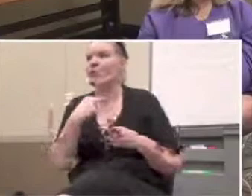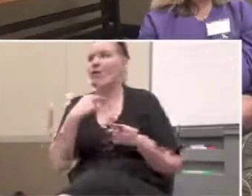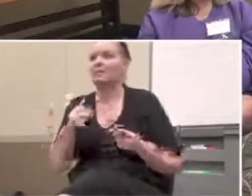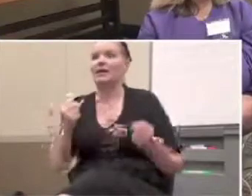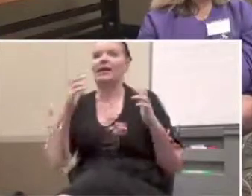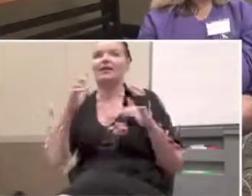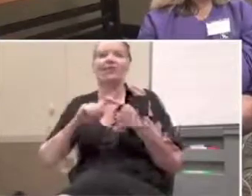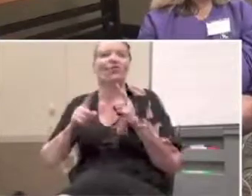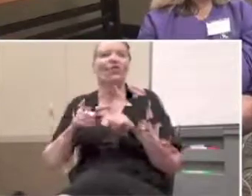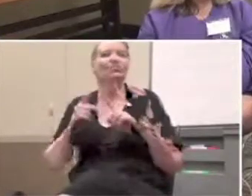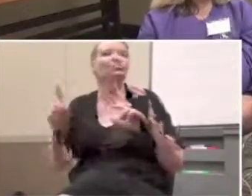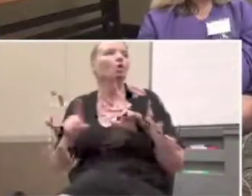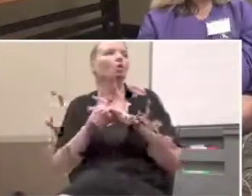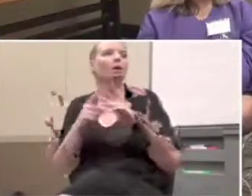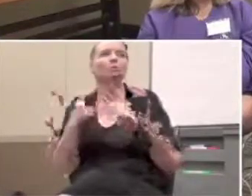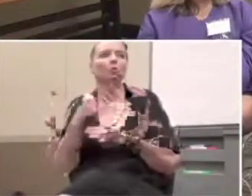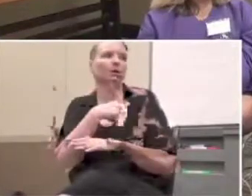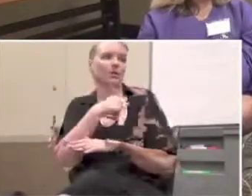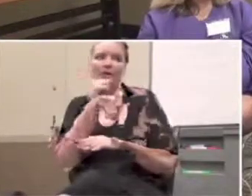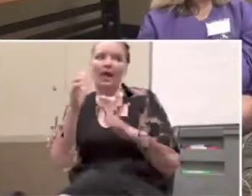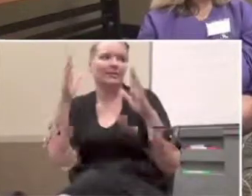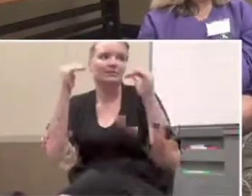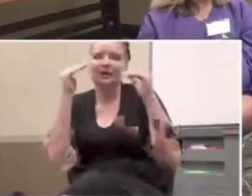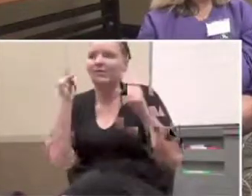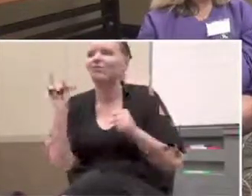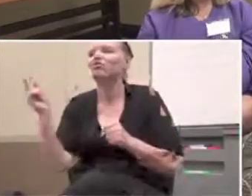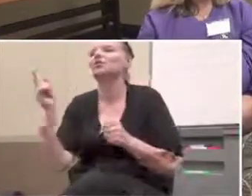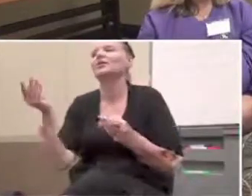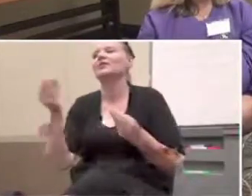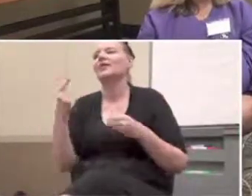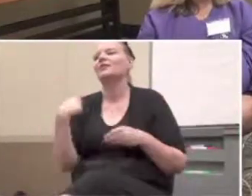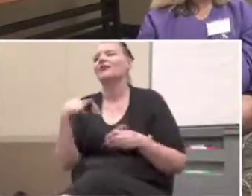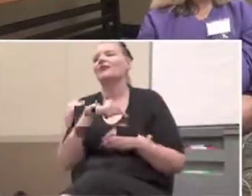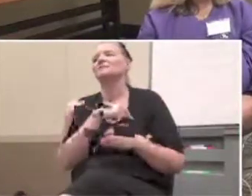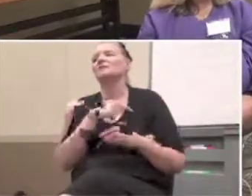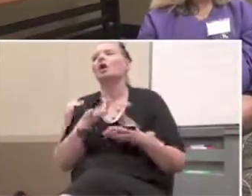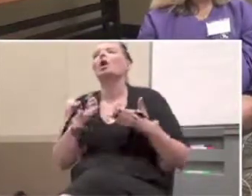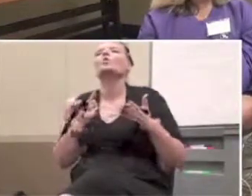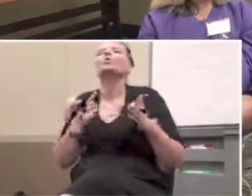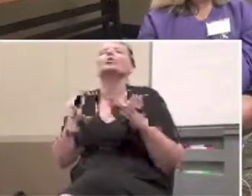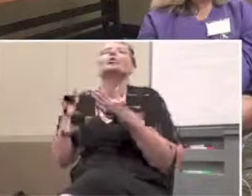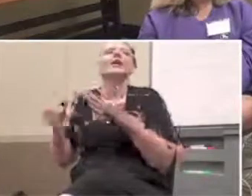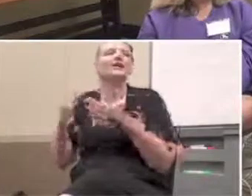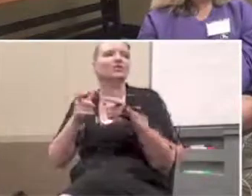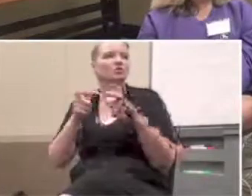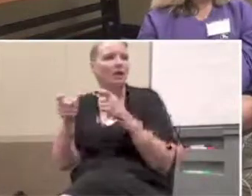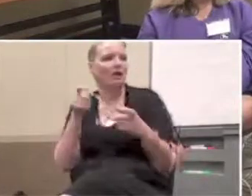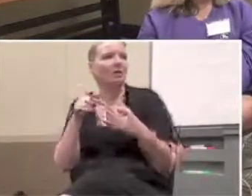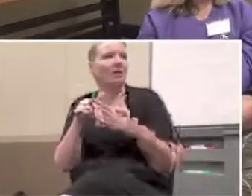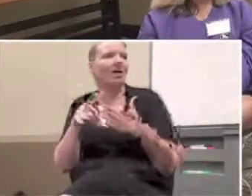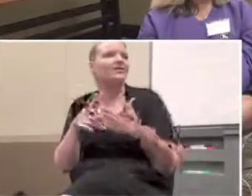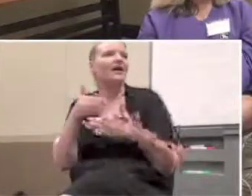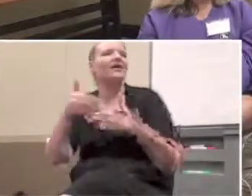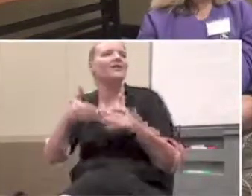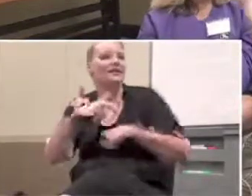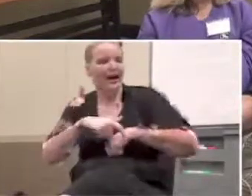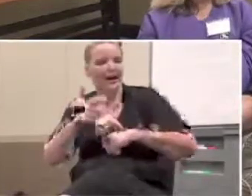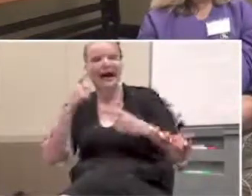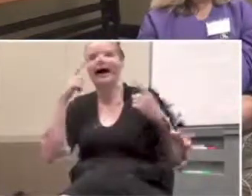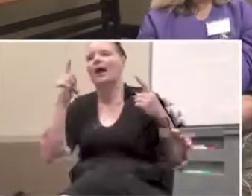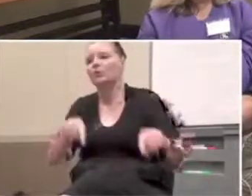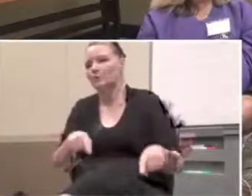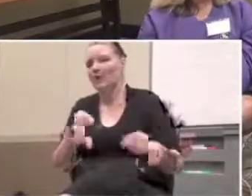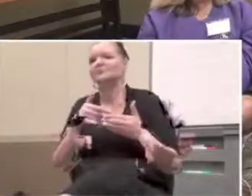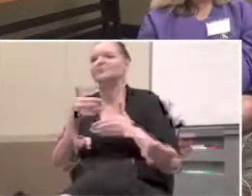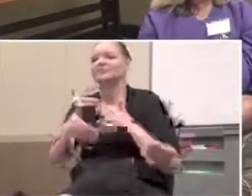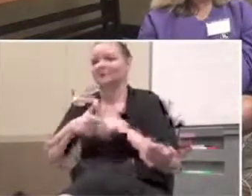up unexpectedly. Well, she gave us a way how to handle that situation next time, gave a compromise that the next time, because she has a